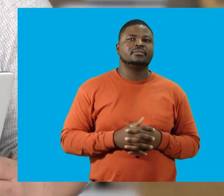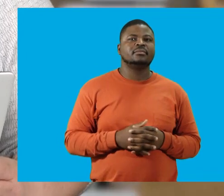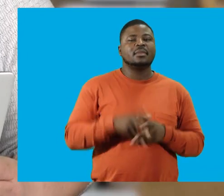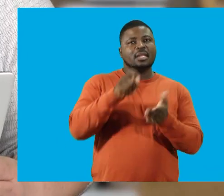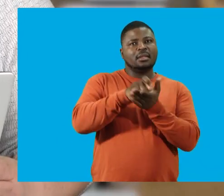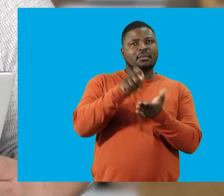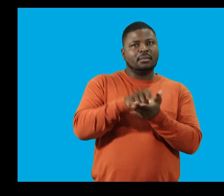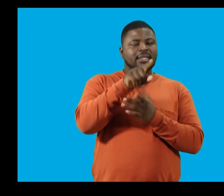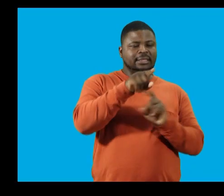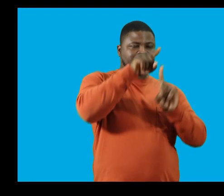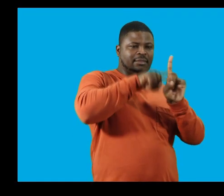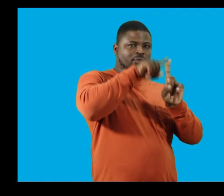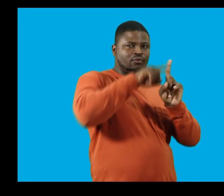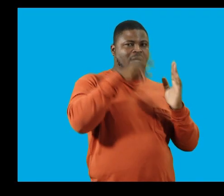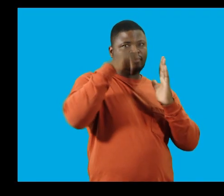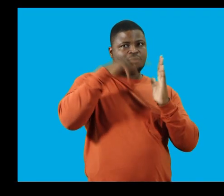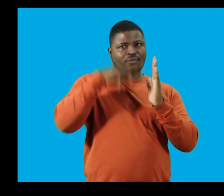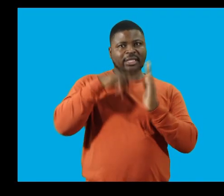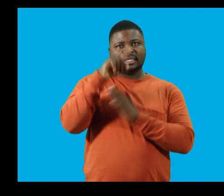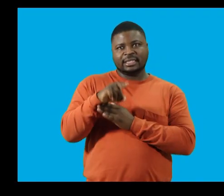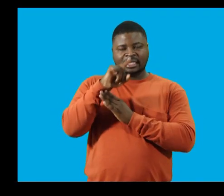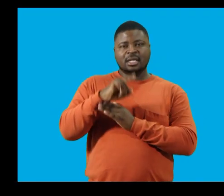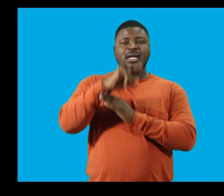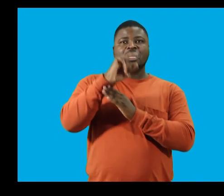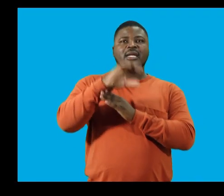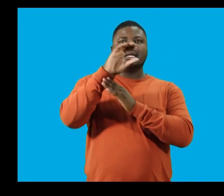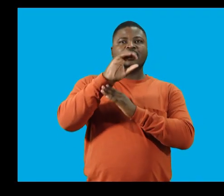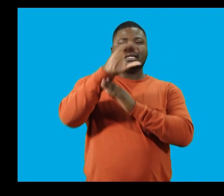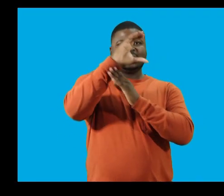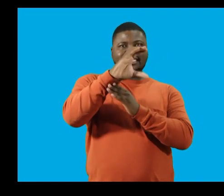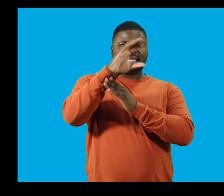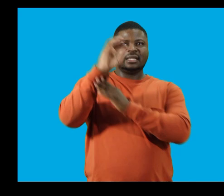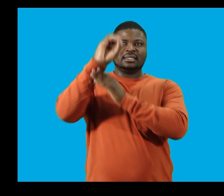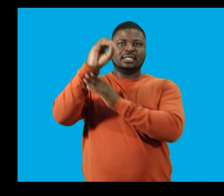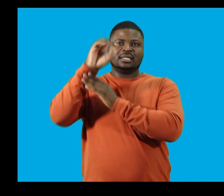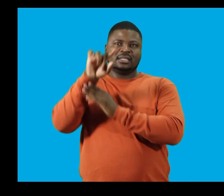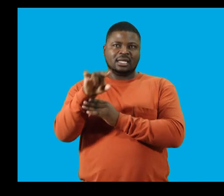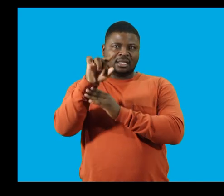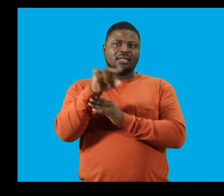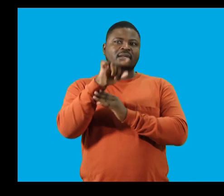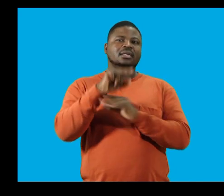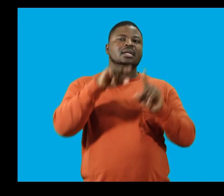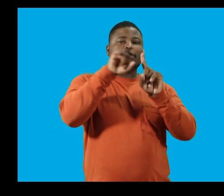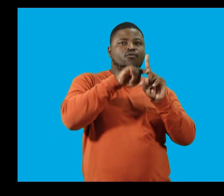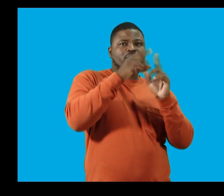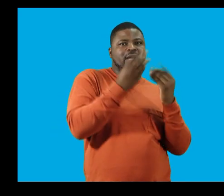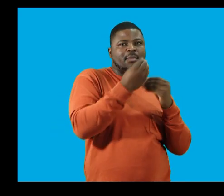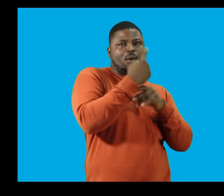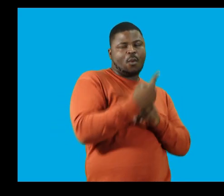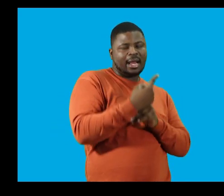Write down the temperature reading in degrees Celsius of thermometer number